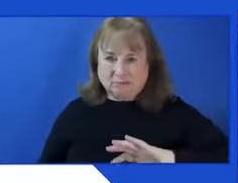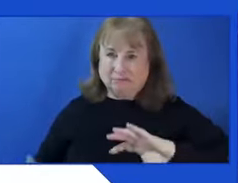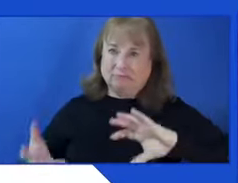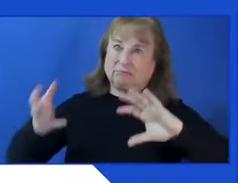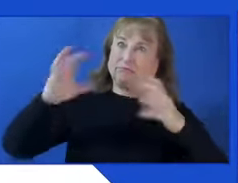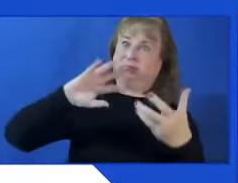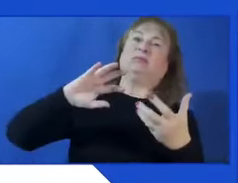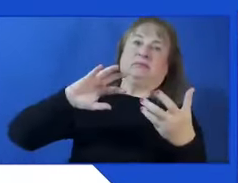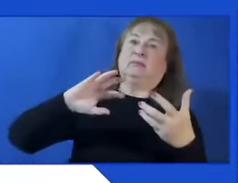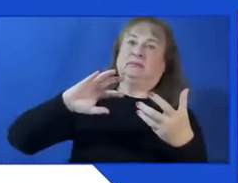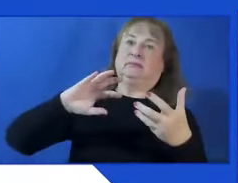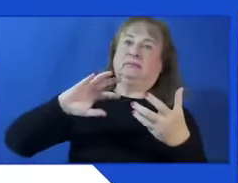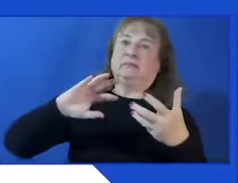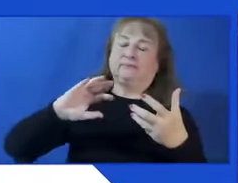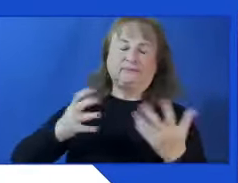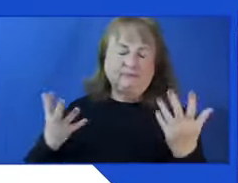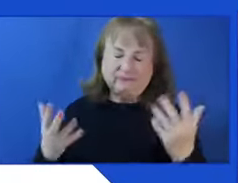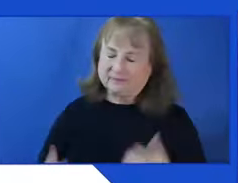down.